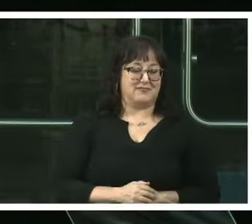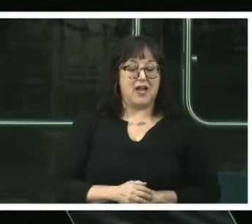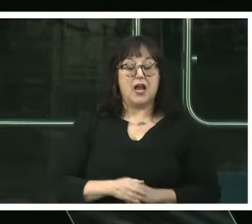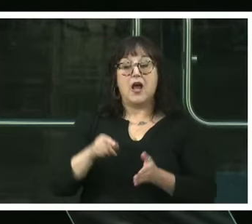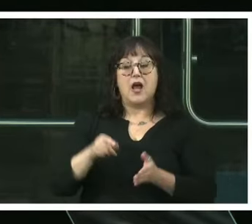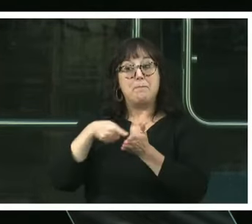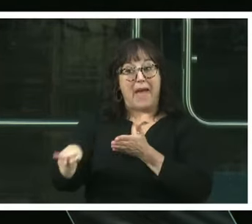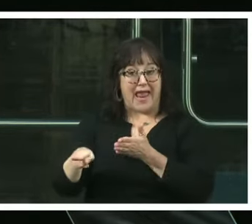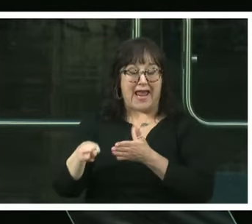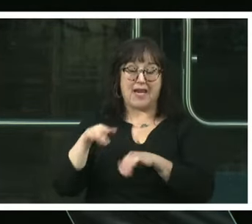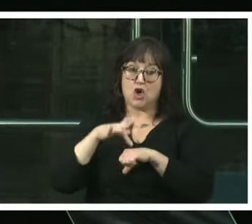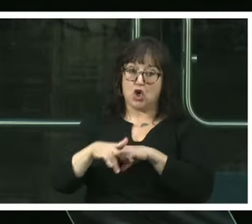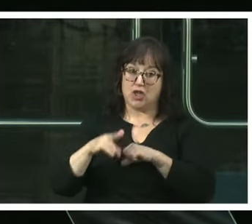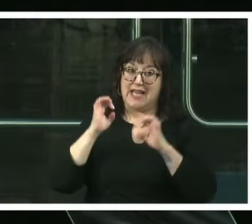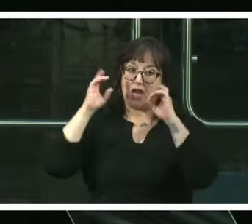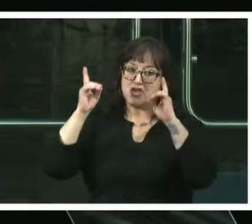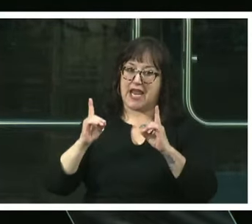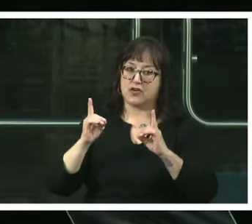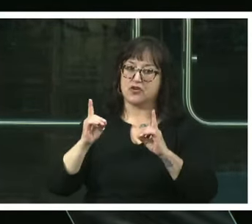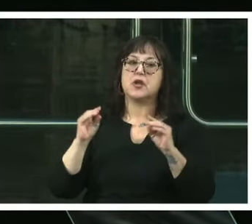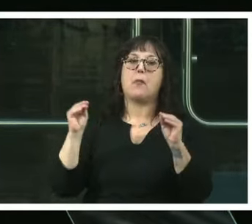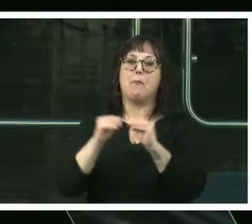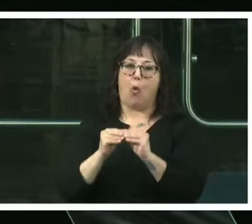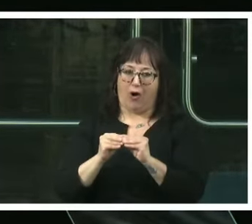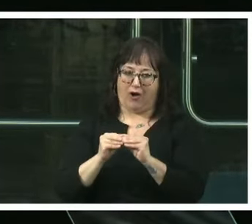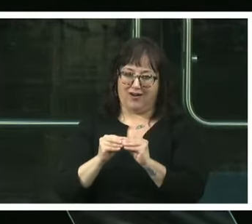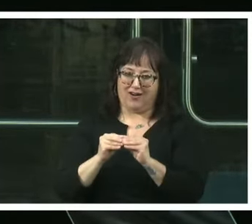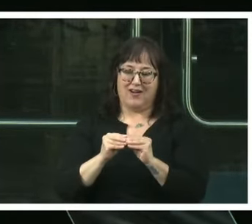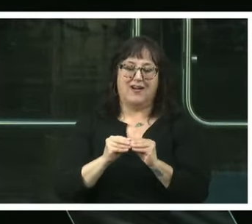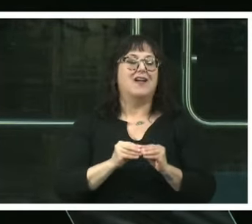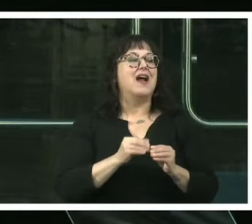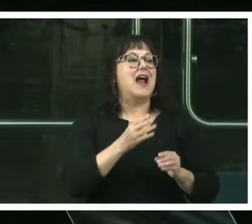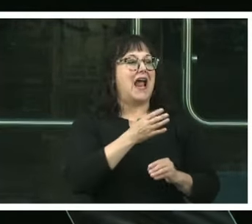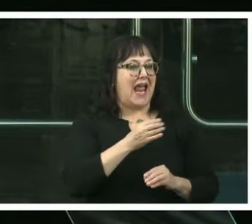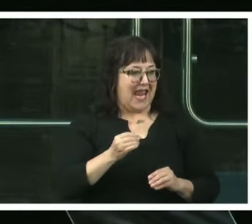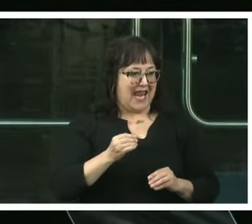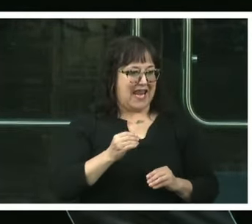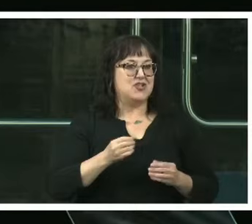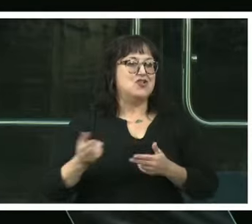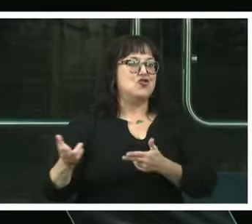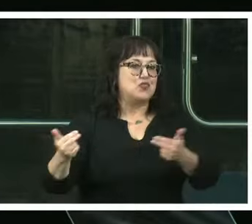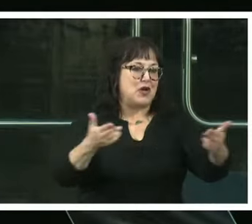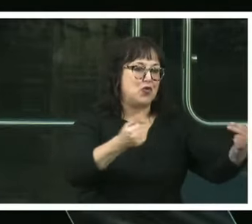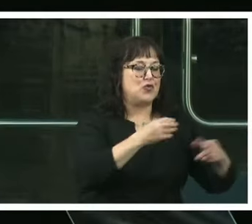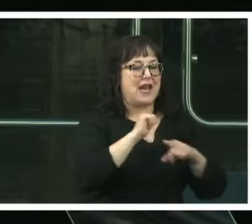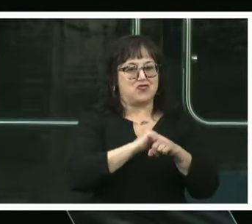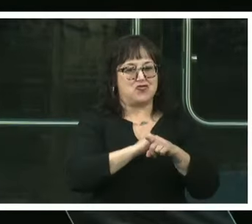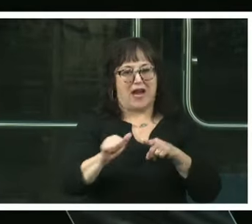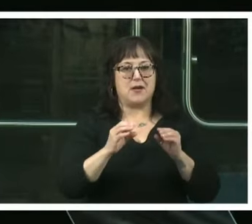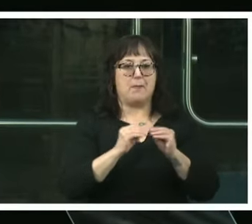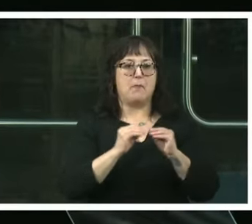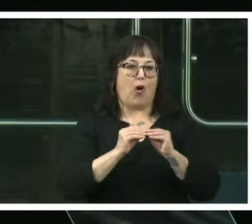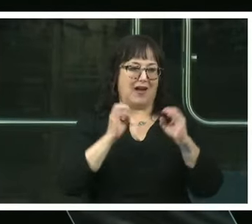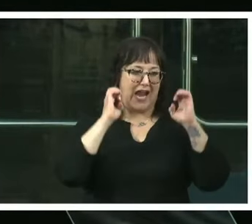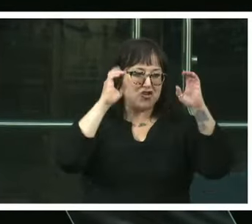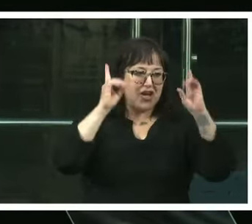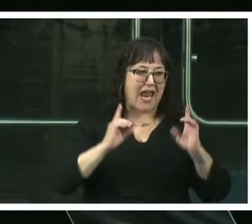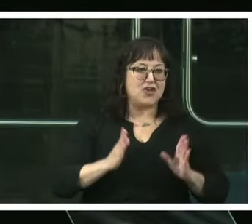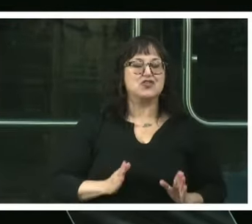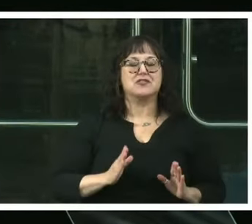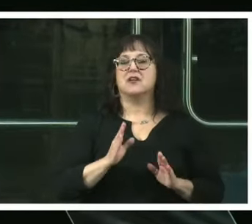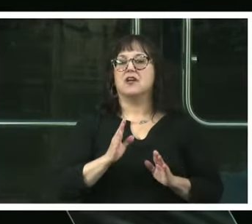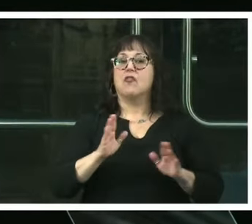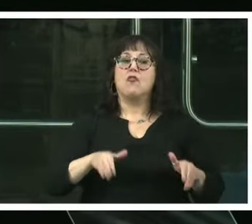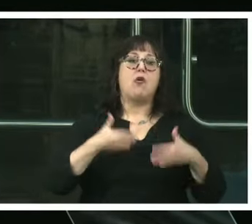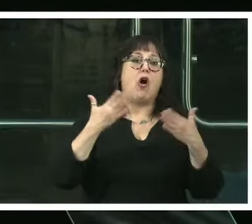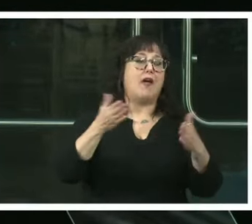educators more, developing a pipeline to recruit and train more educators, offering summer learning